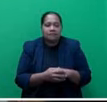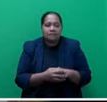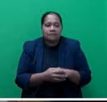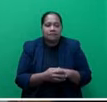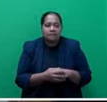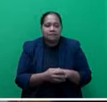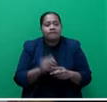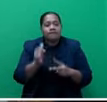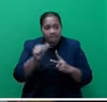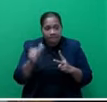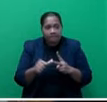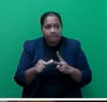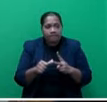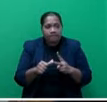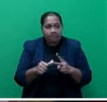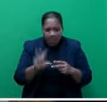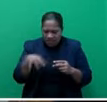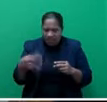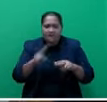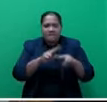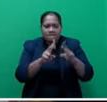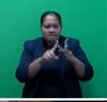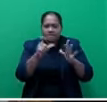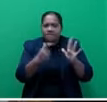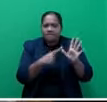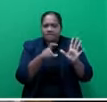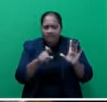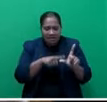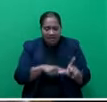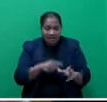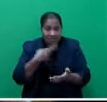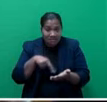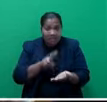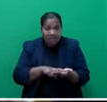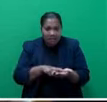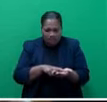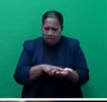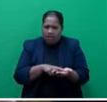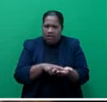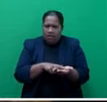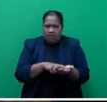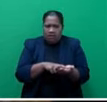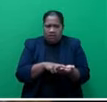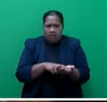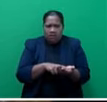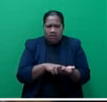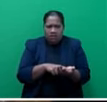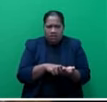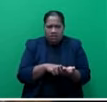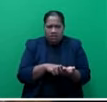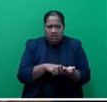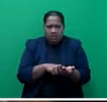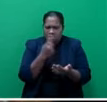also checked up the FICAC annual report. And I cannot, unless